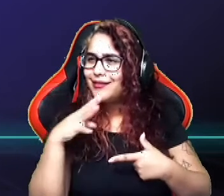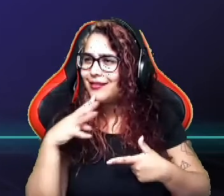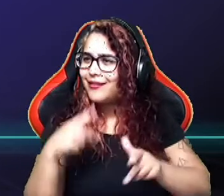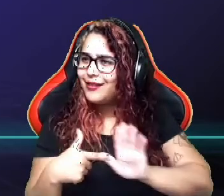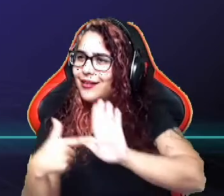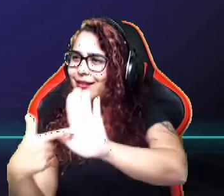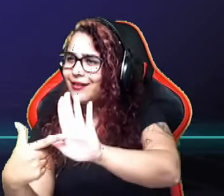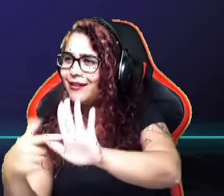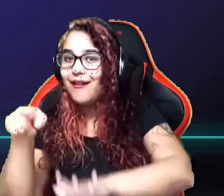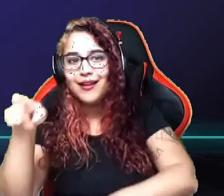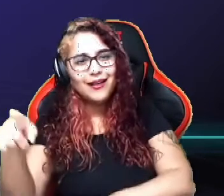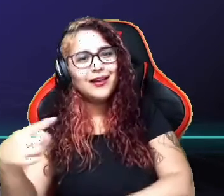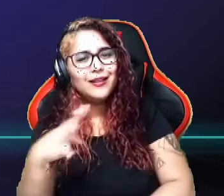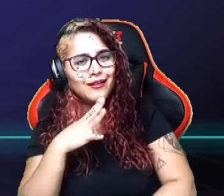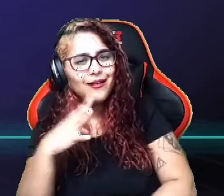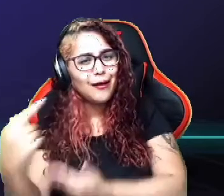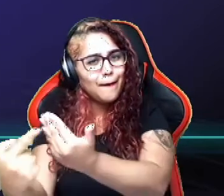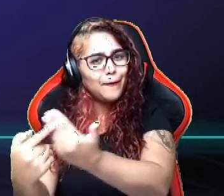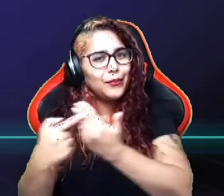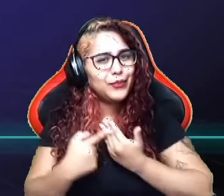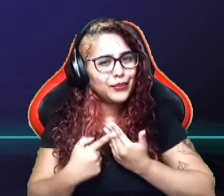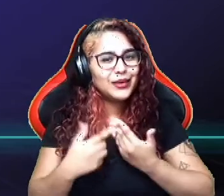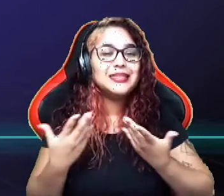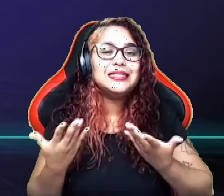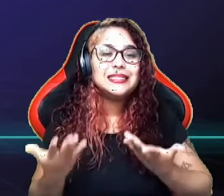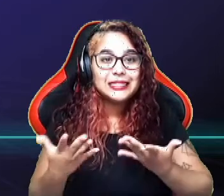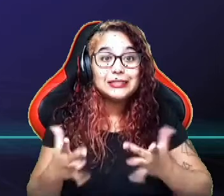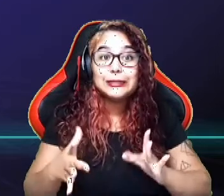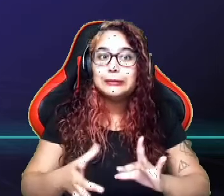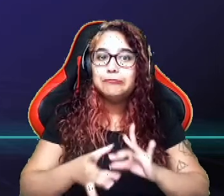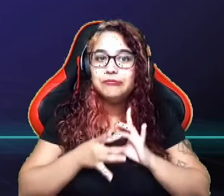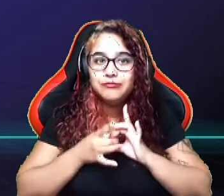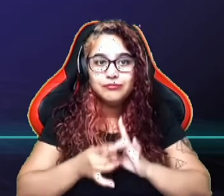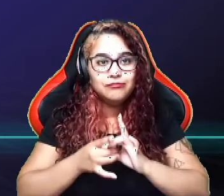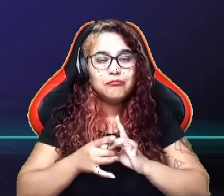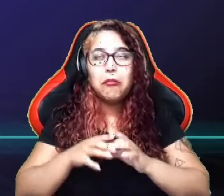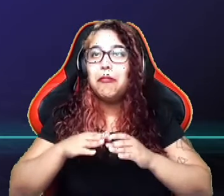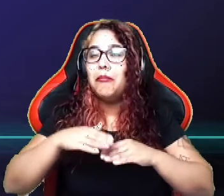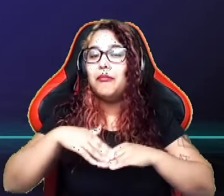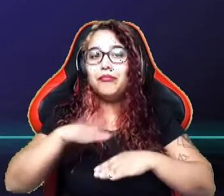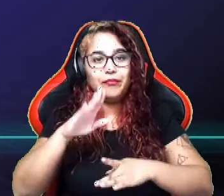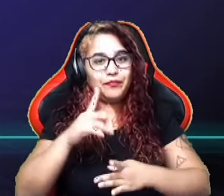Rediscovering something that even further consolidates